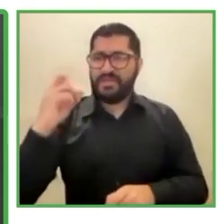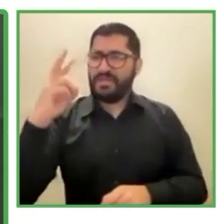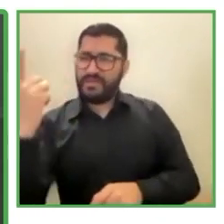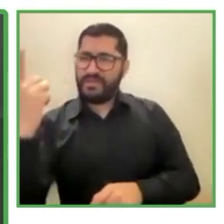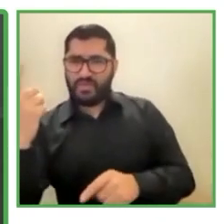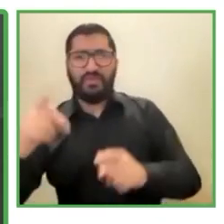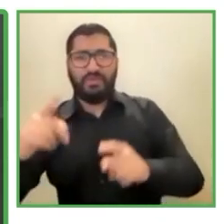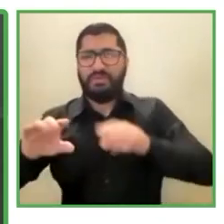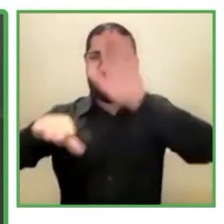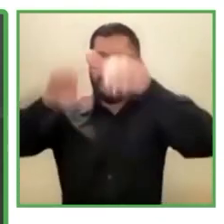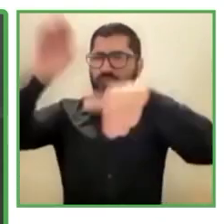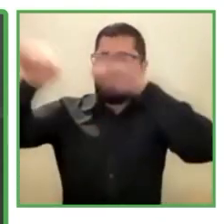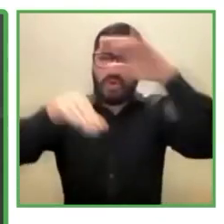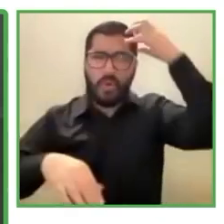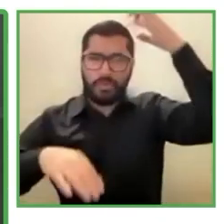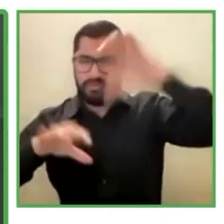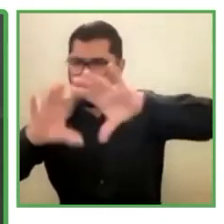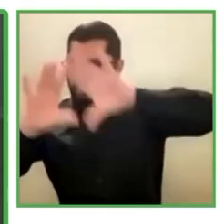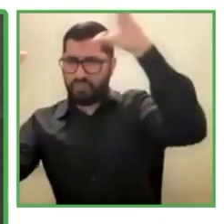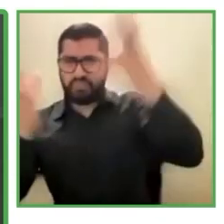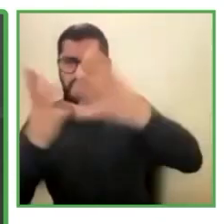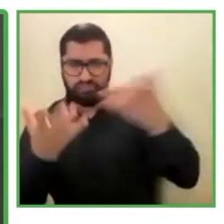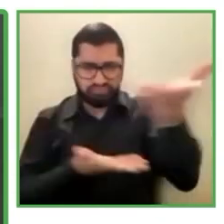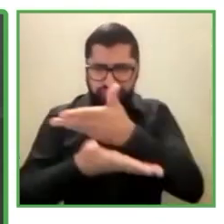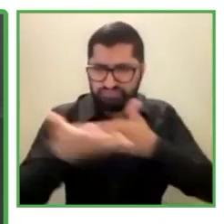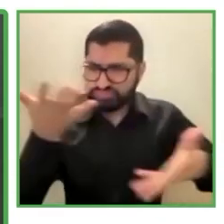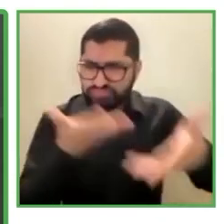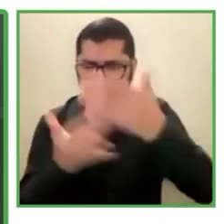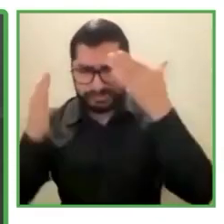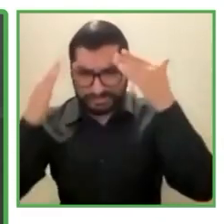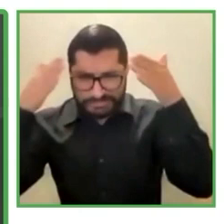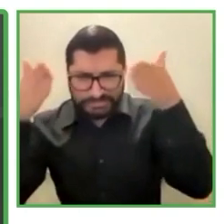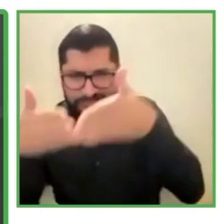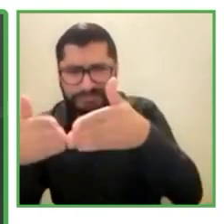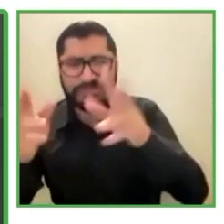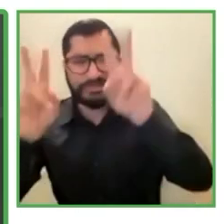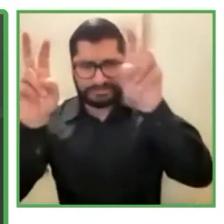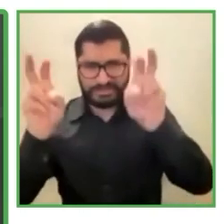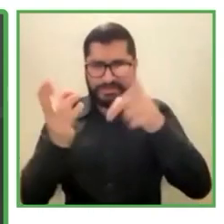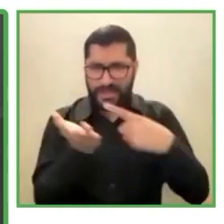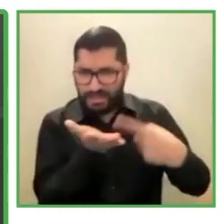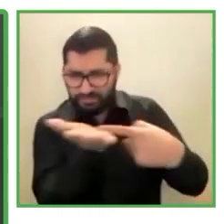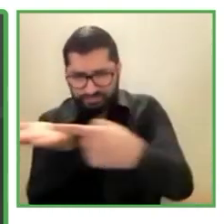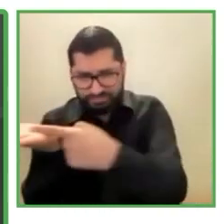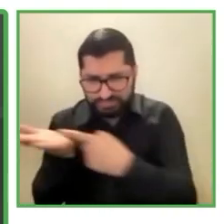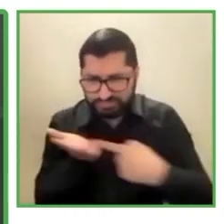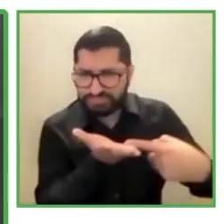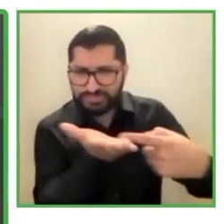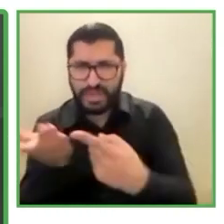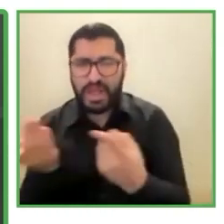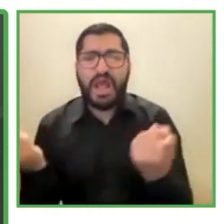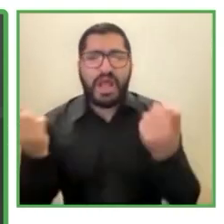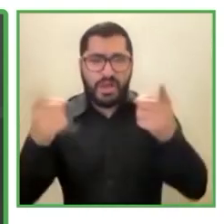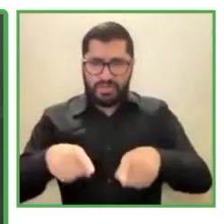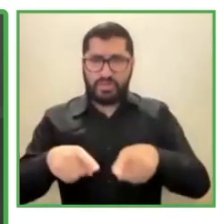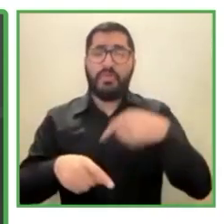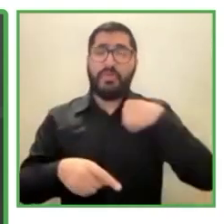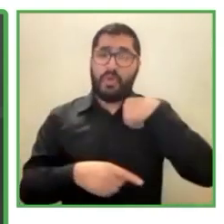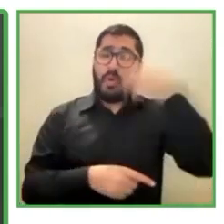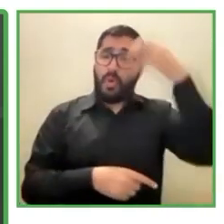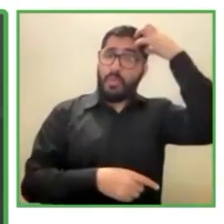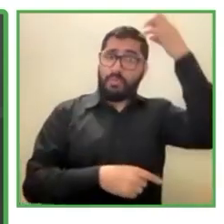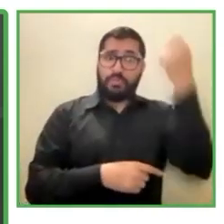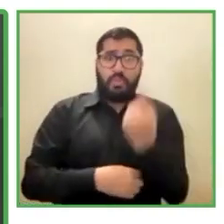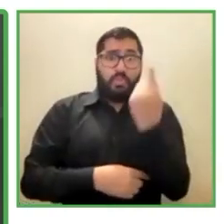internationally to recover the participation of people. This is a collective call where responsibility is not only from